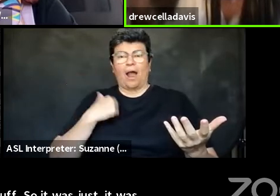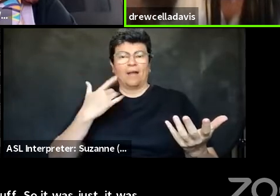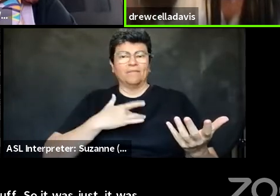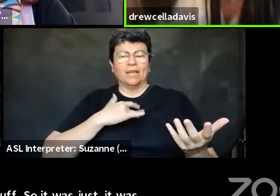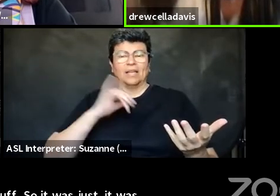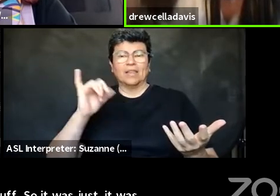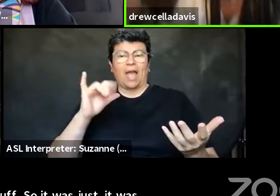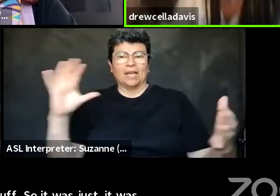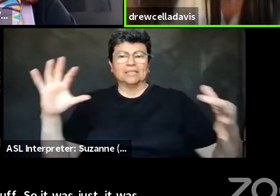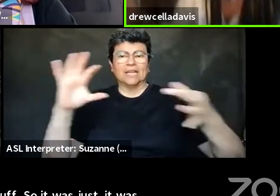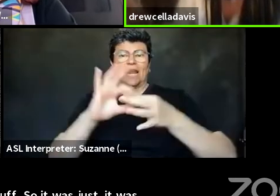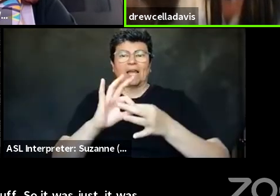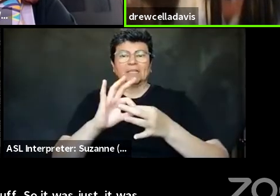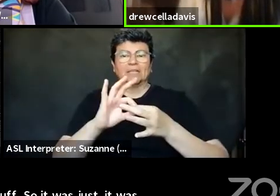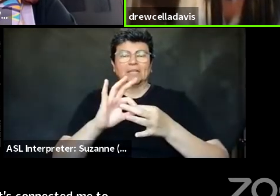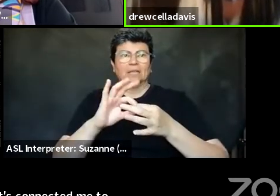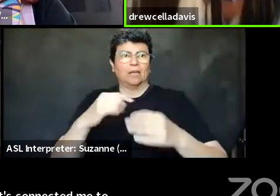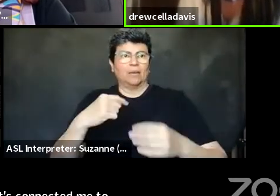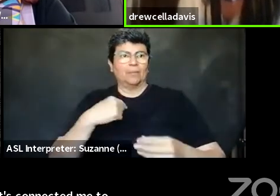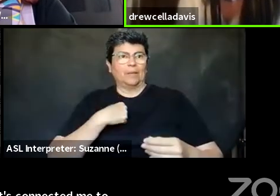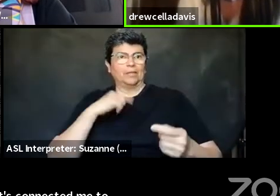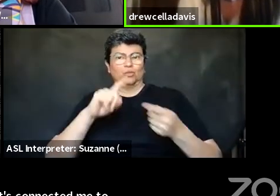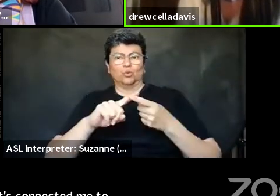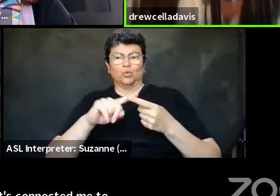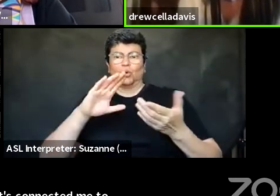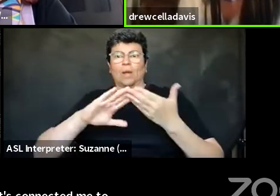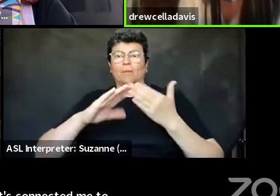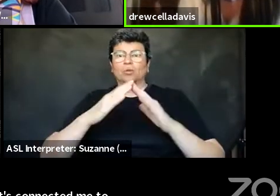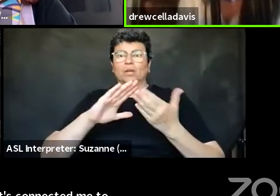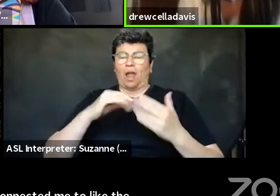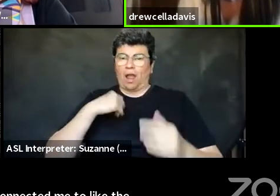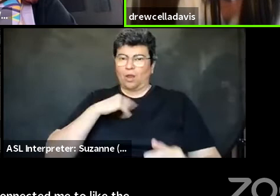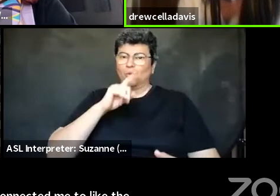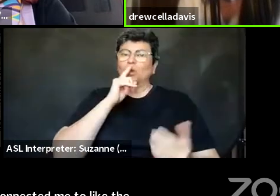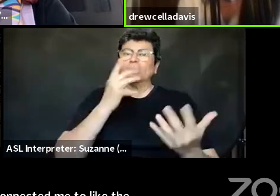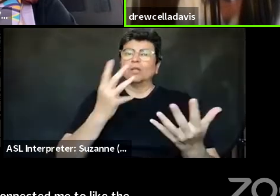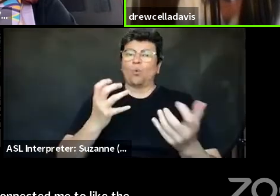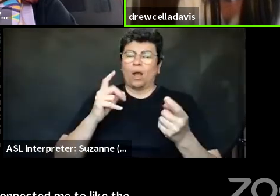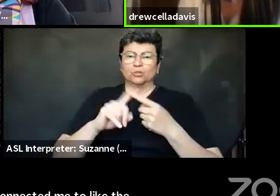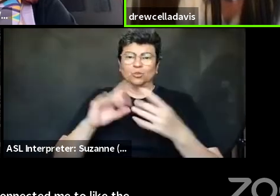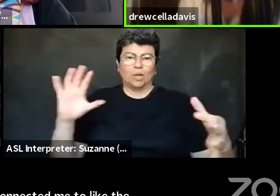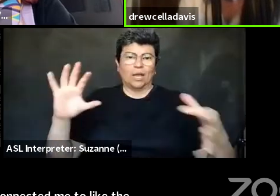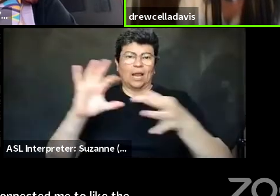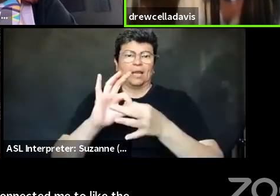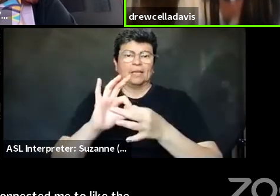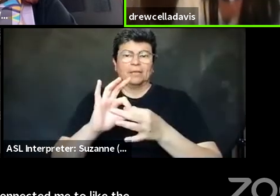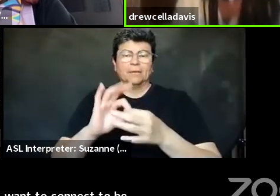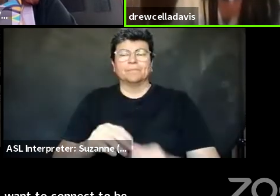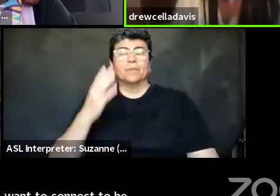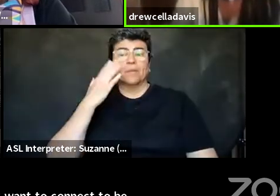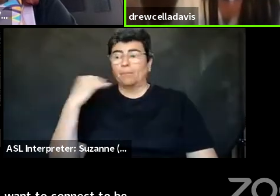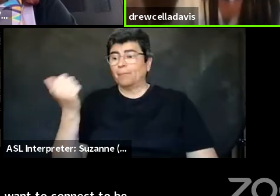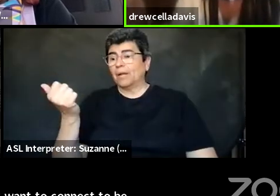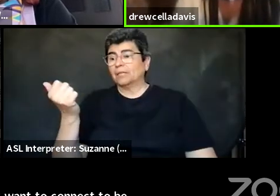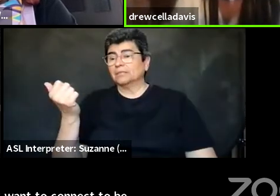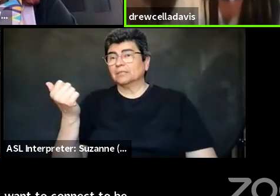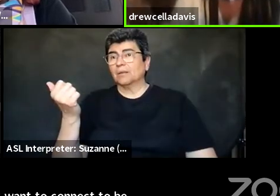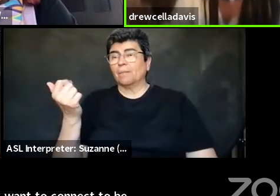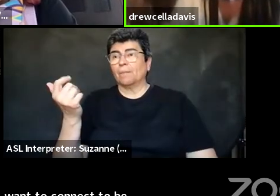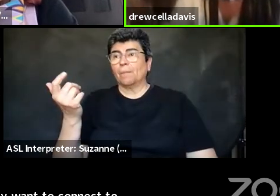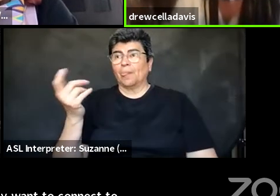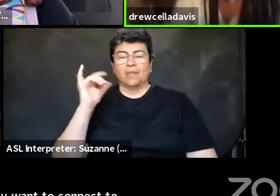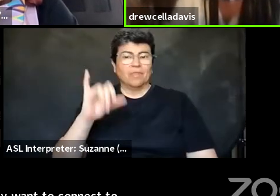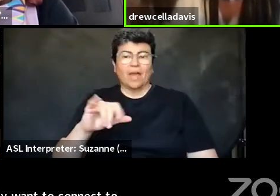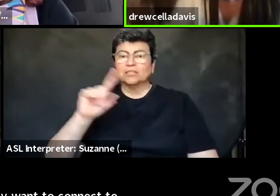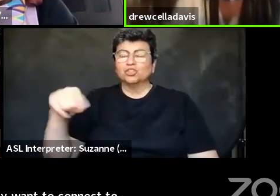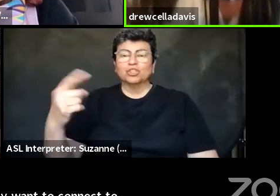it's connected me to like the community that I really want to connect to, because it's just